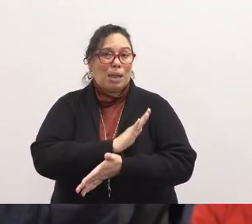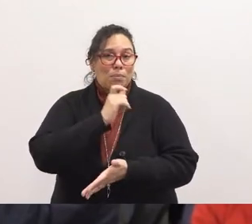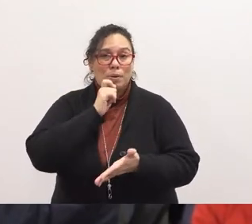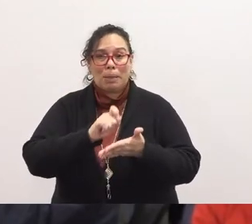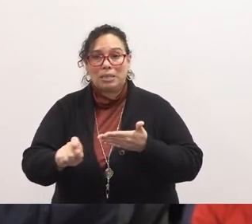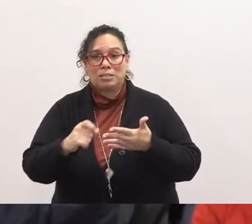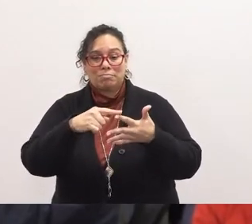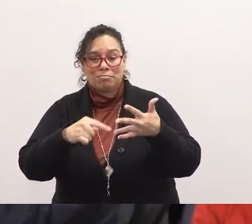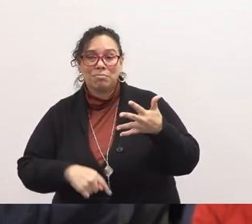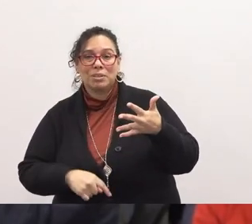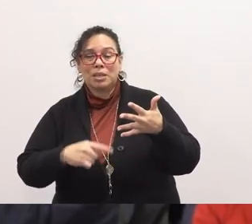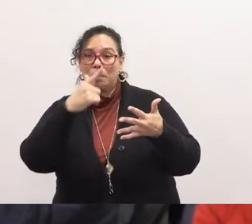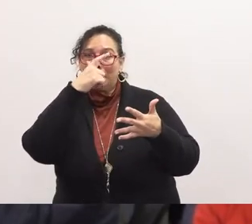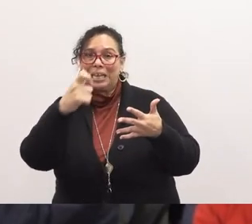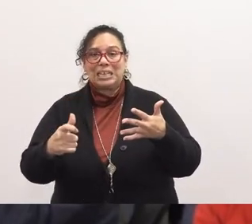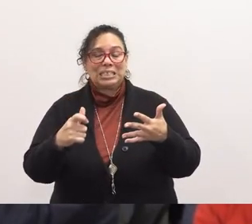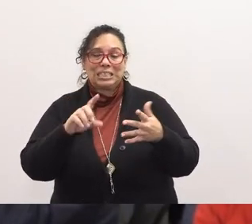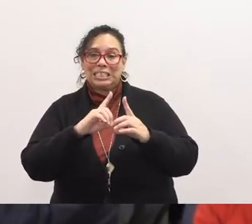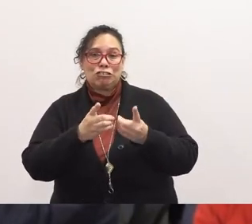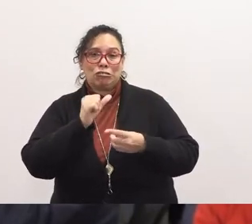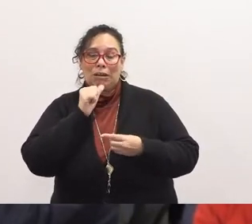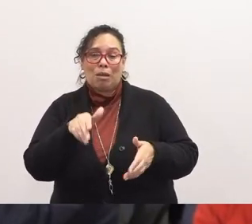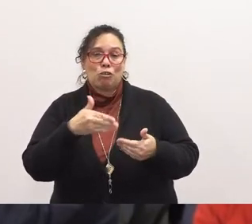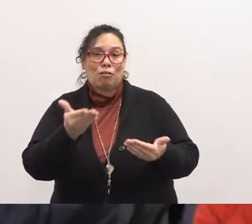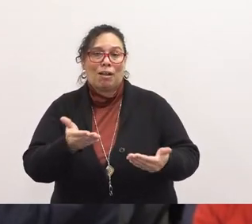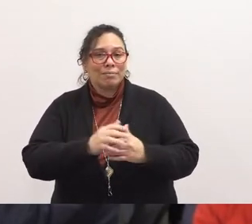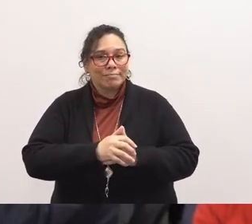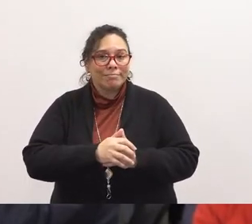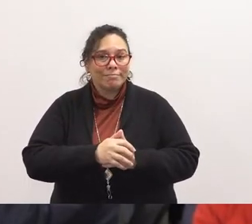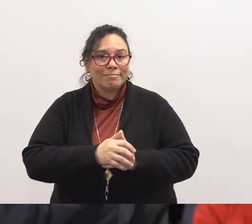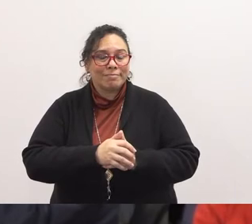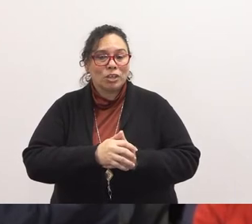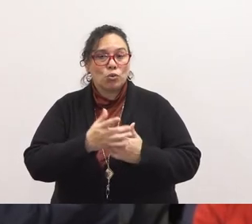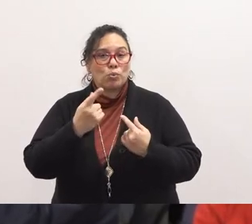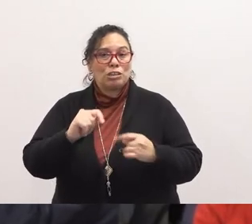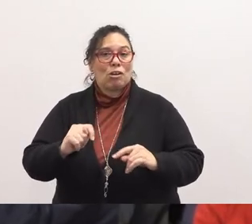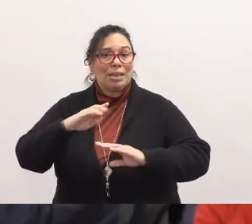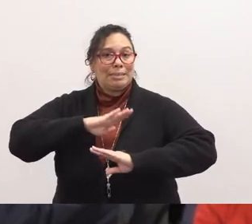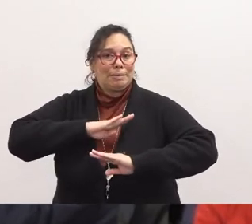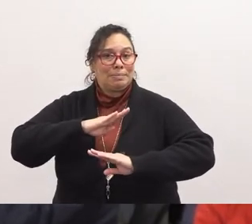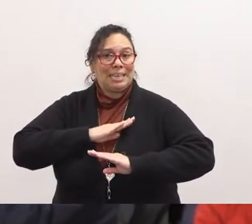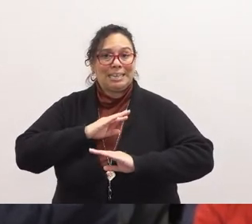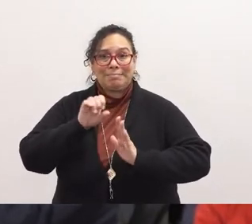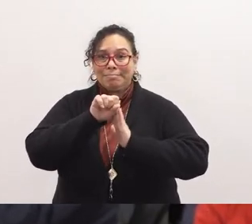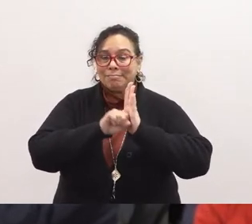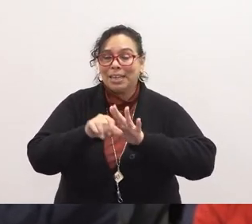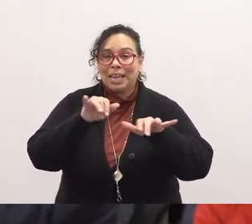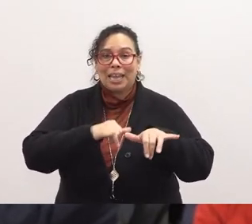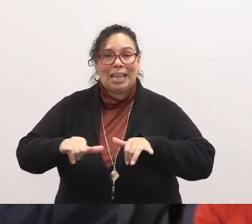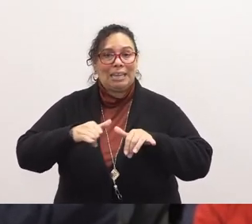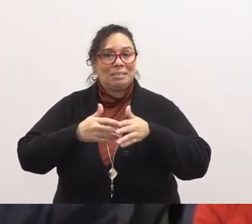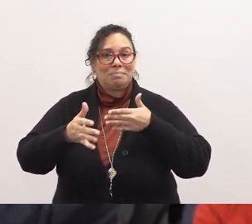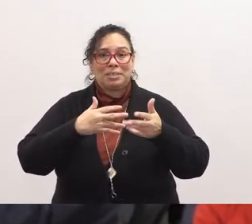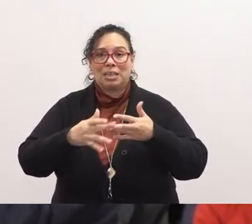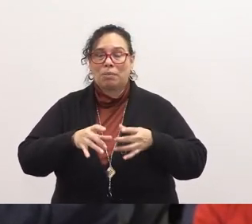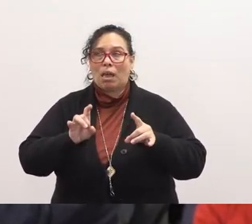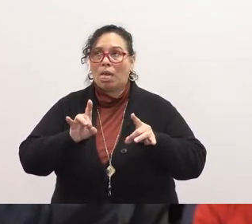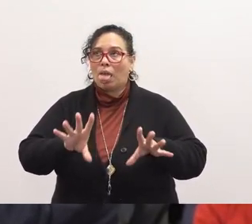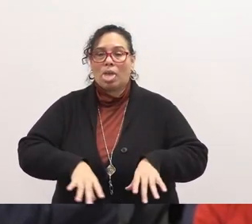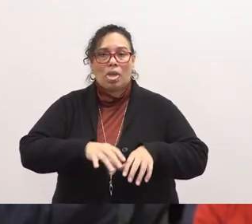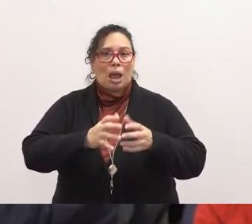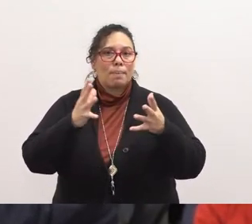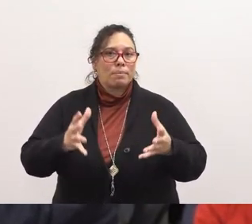not provide us with funding this year for those supplies. We strive to meet state standards despite obscene amounts of testing imposed upon